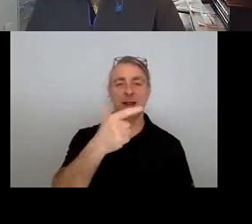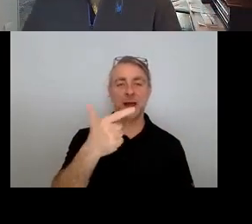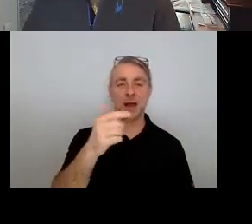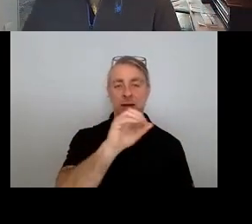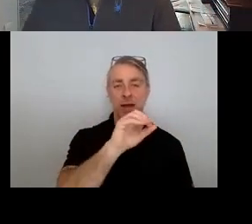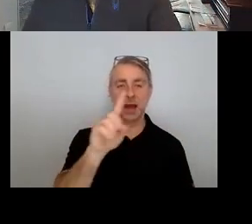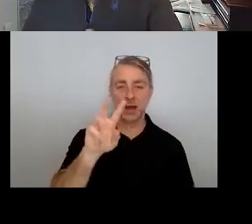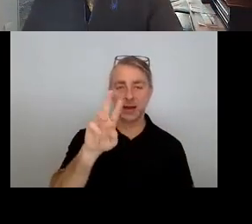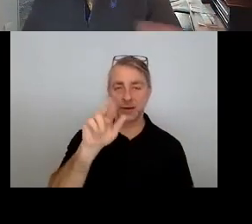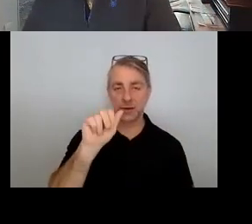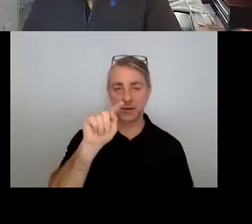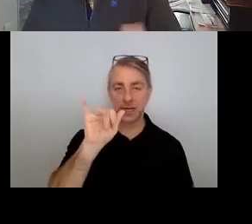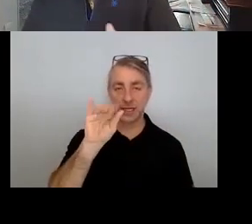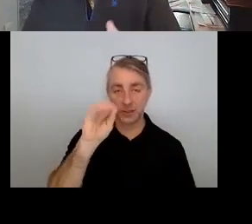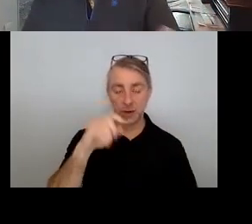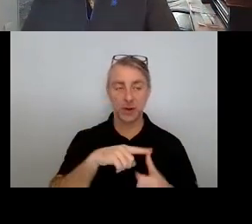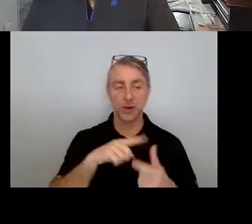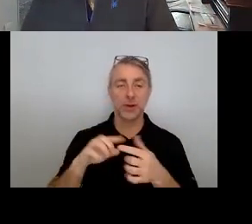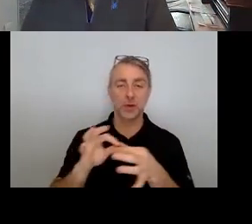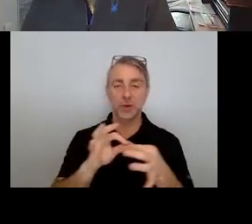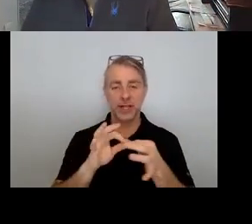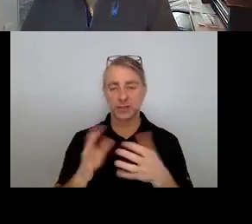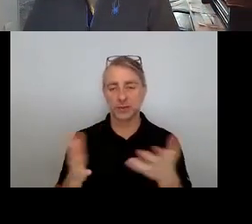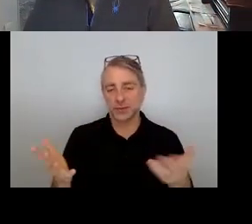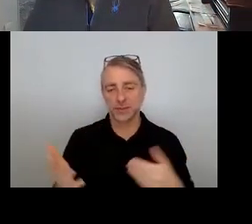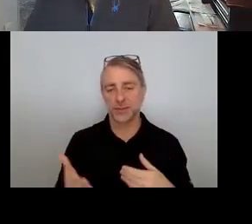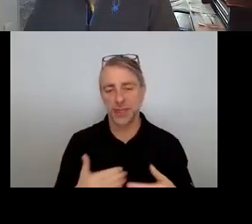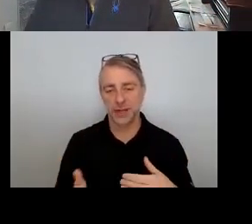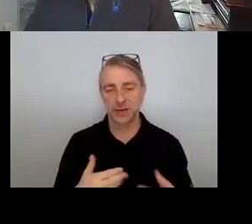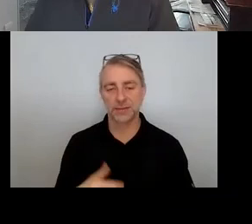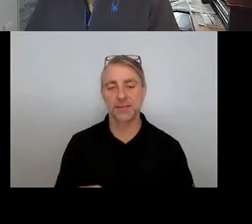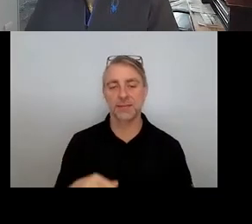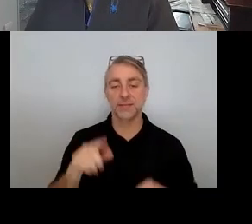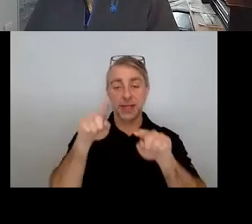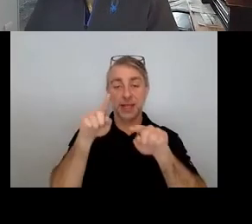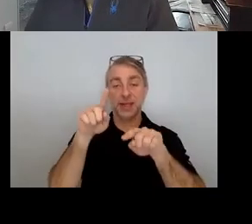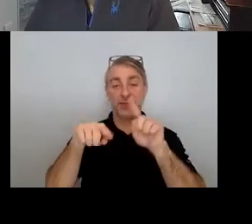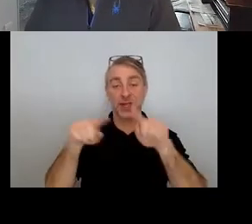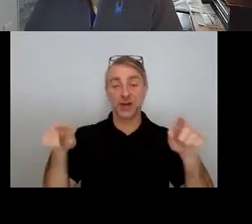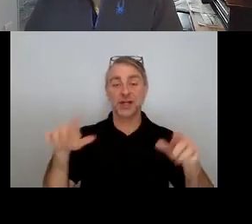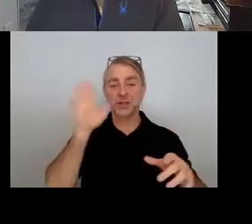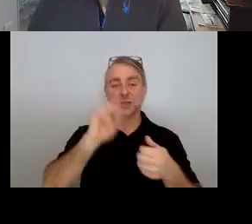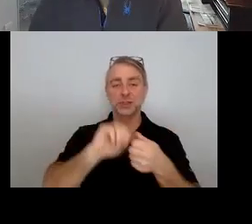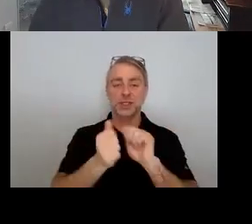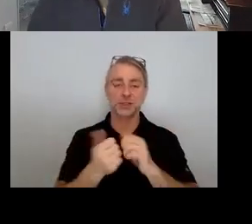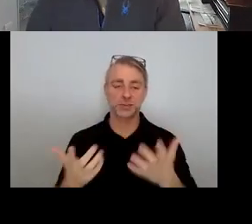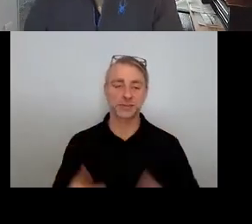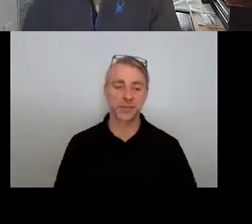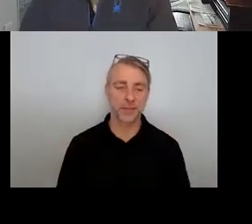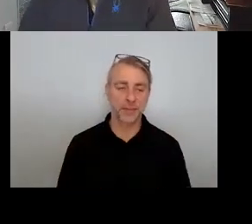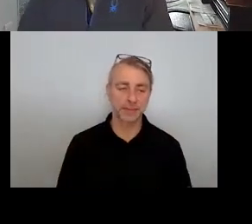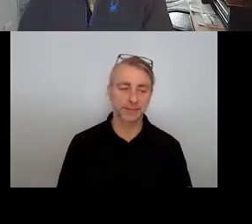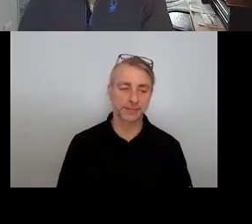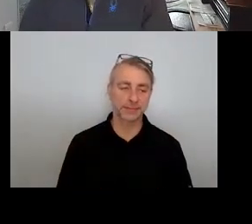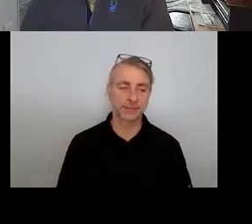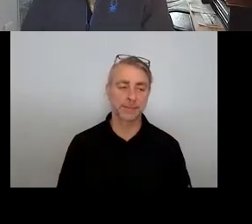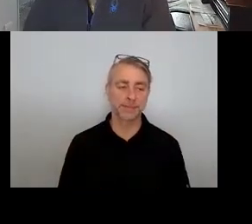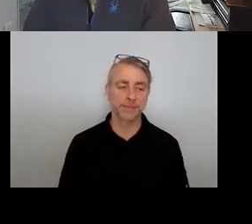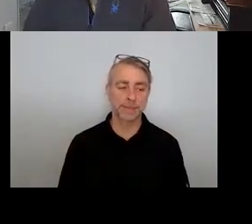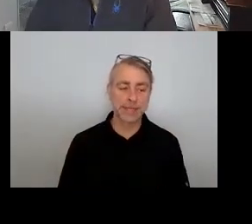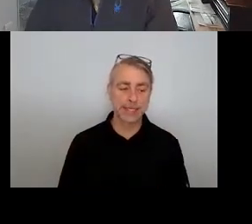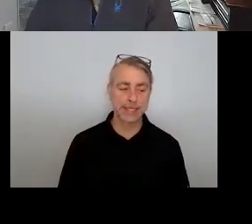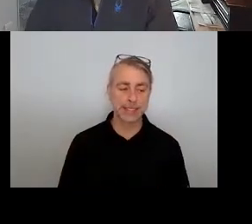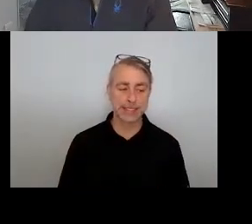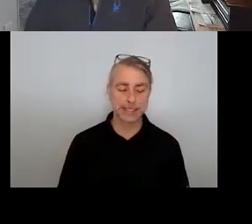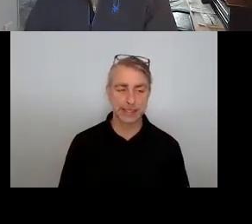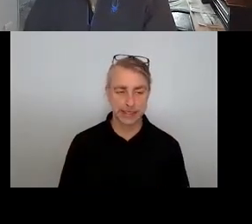or something else. The variances would obviously change. So here's a fake data set